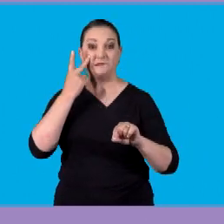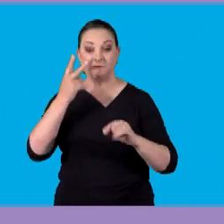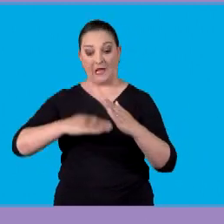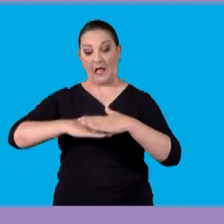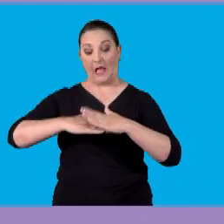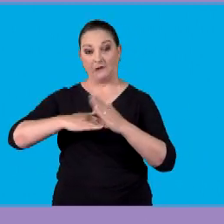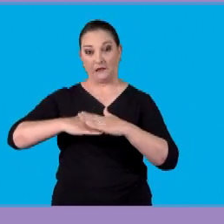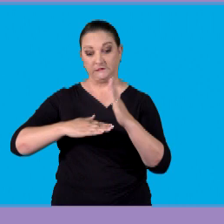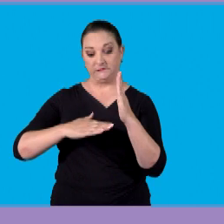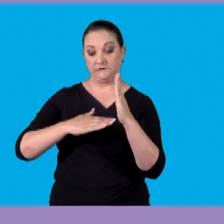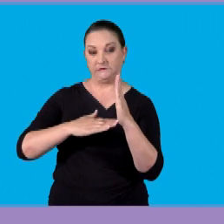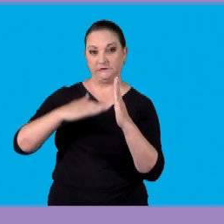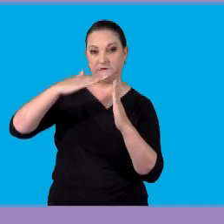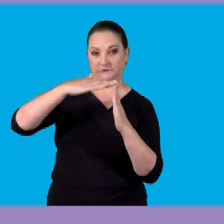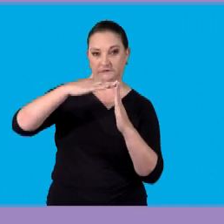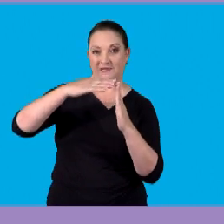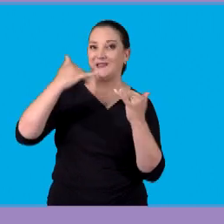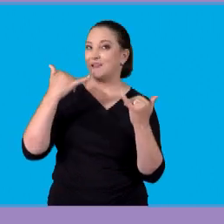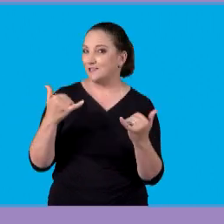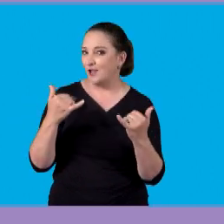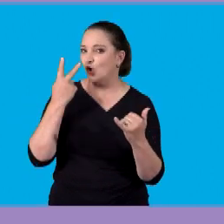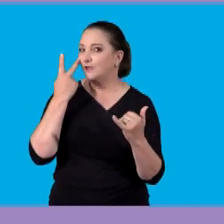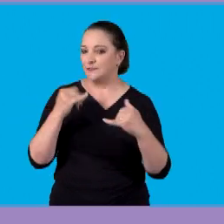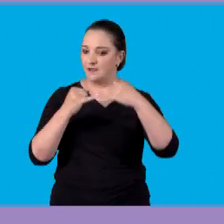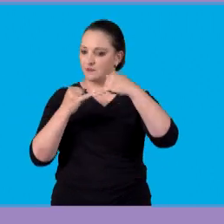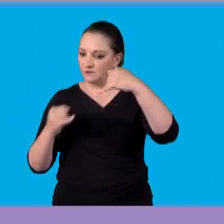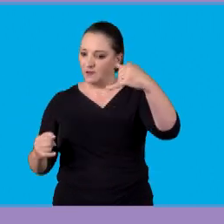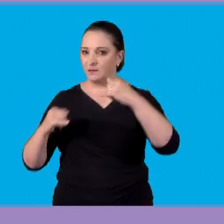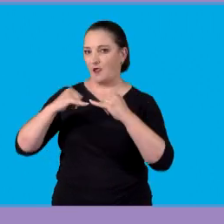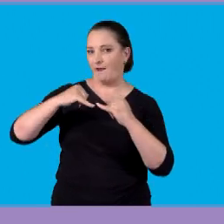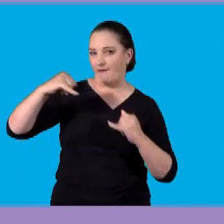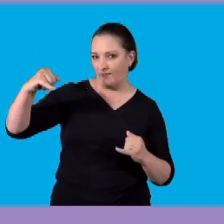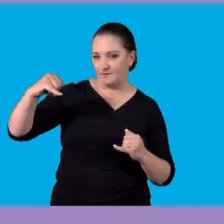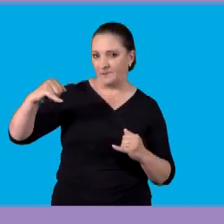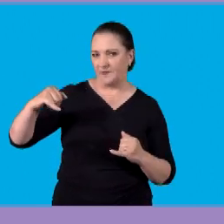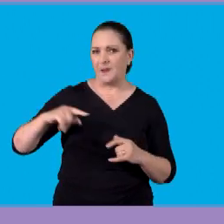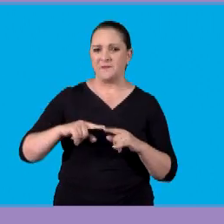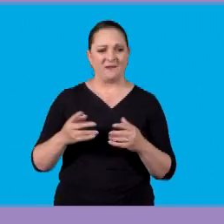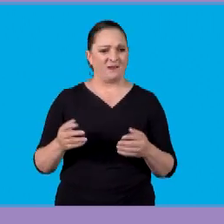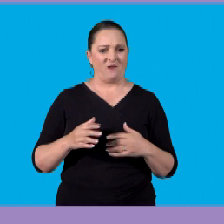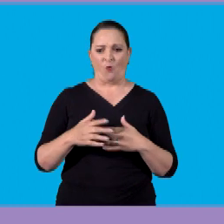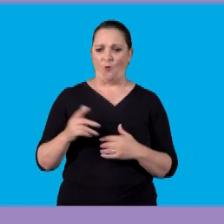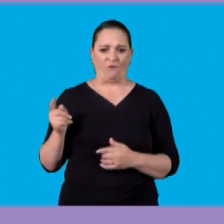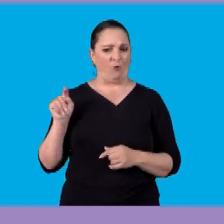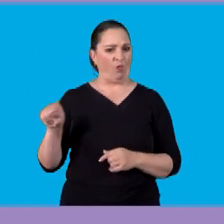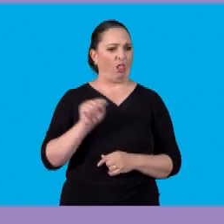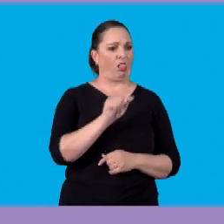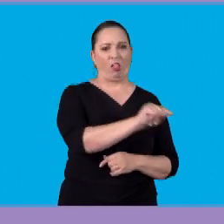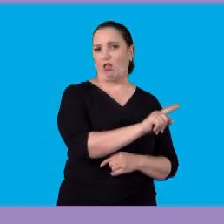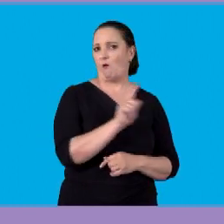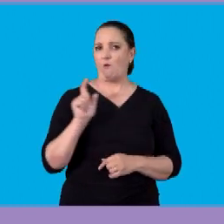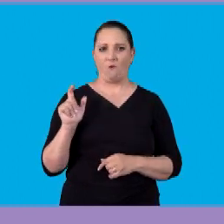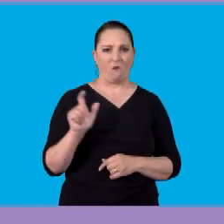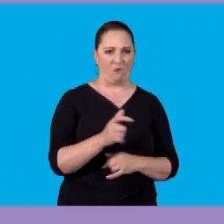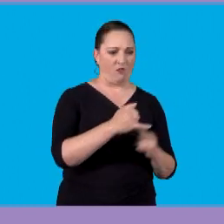at the angles. Let us now look at the diagonals. Now, the diagonals of any of these parallelograms that are